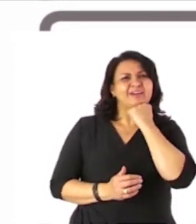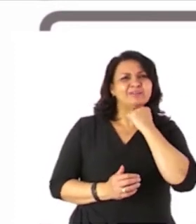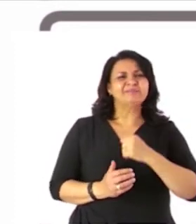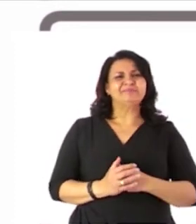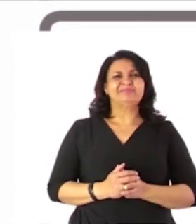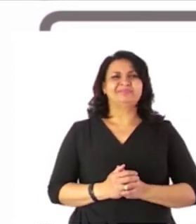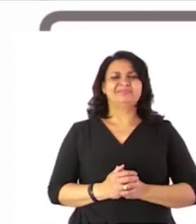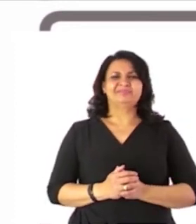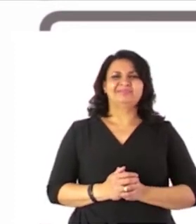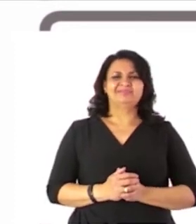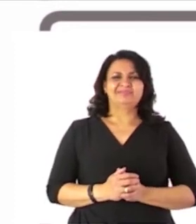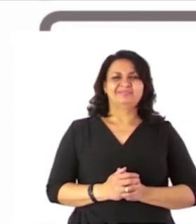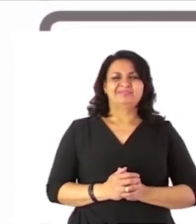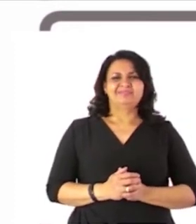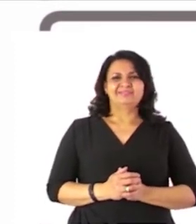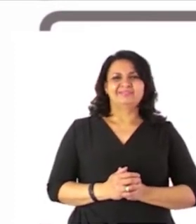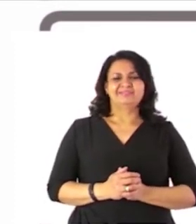done.